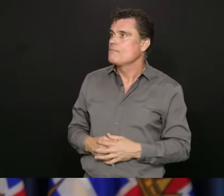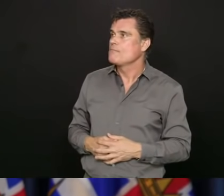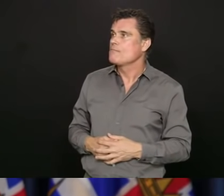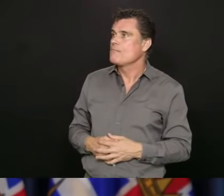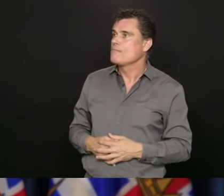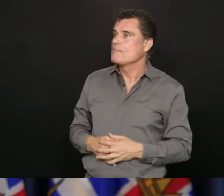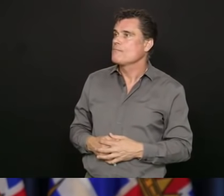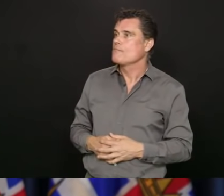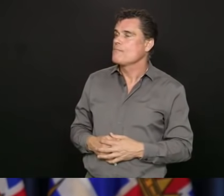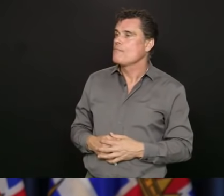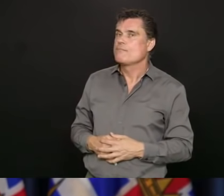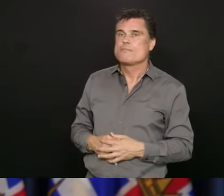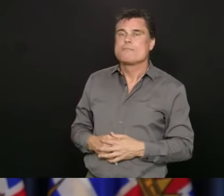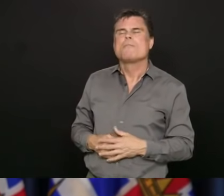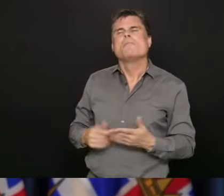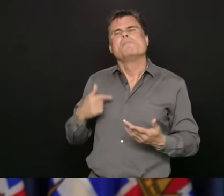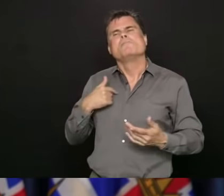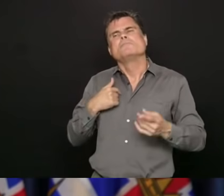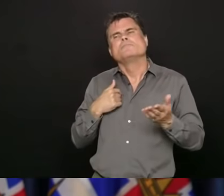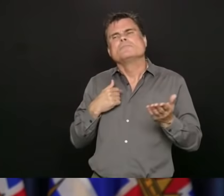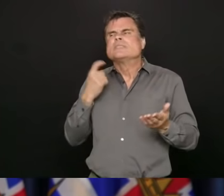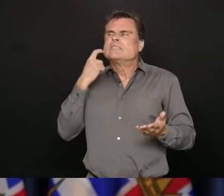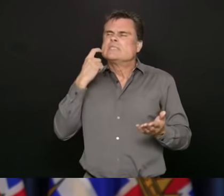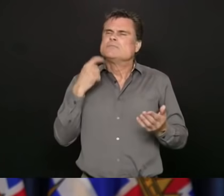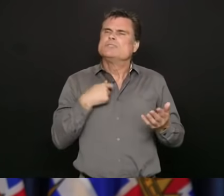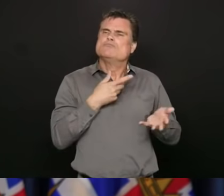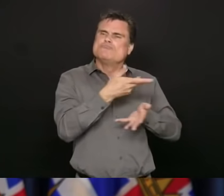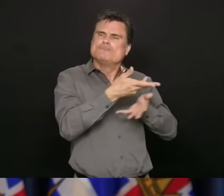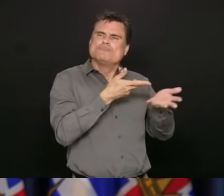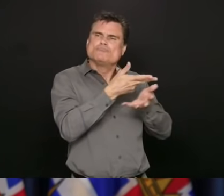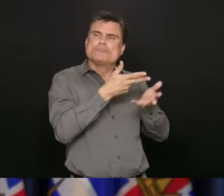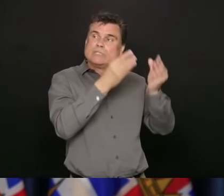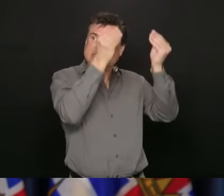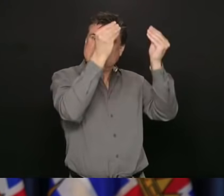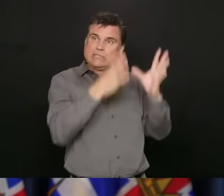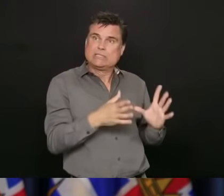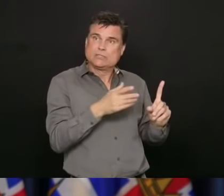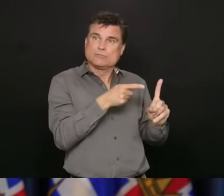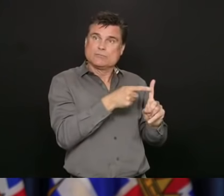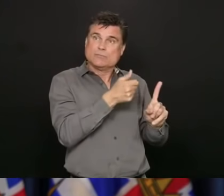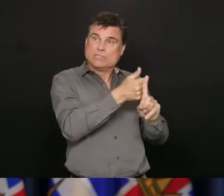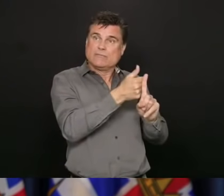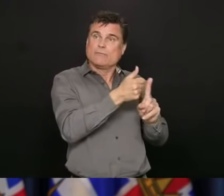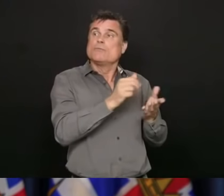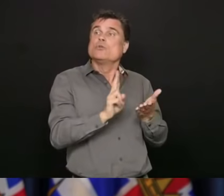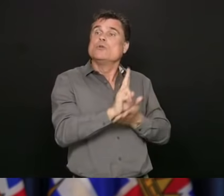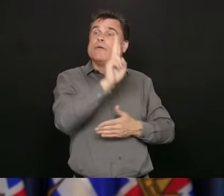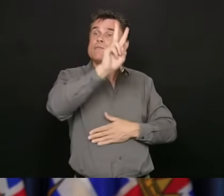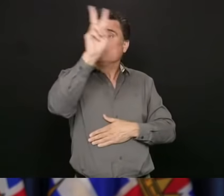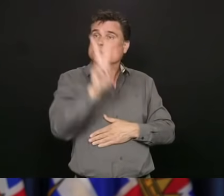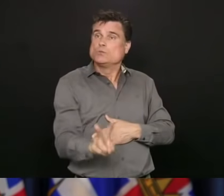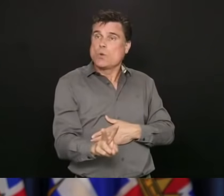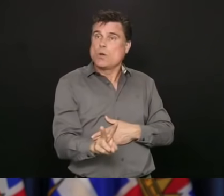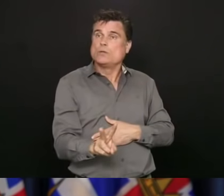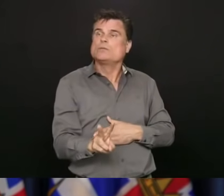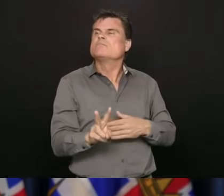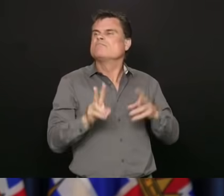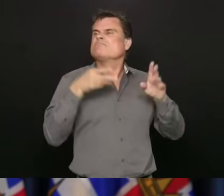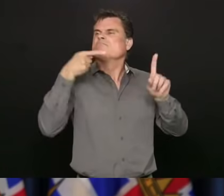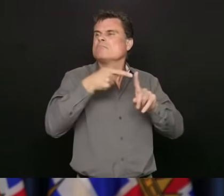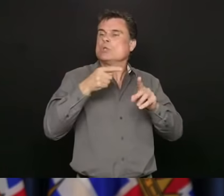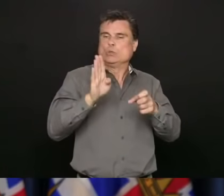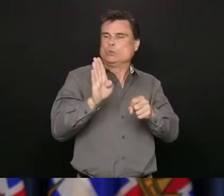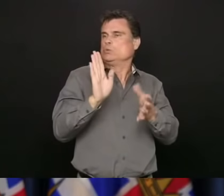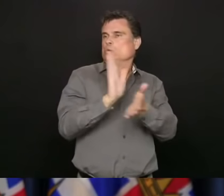from the School of Business up at UVic today, and also with the Canadian Federation of Independent Business, and they were talking about the